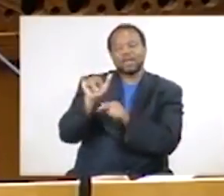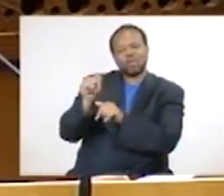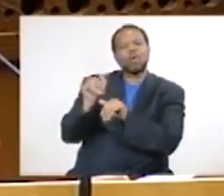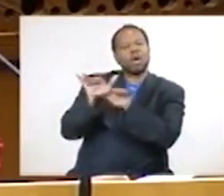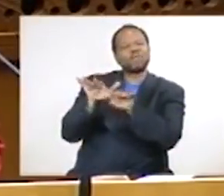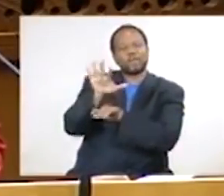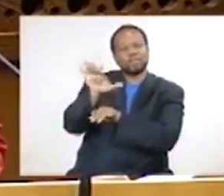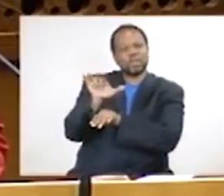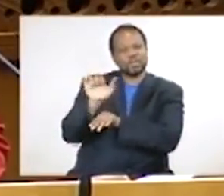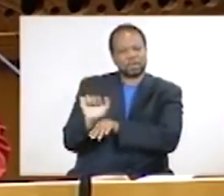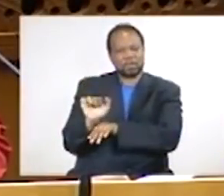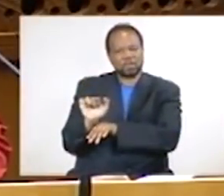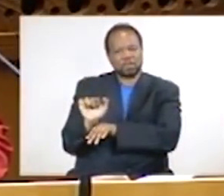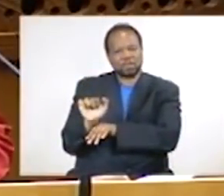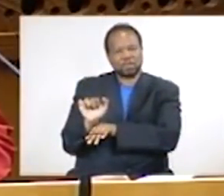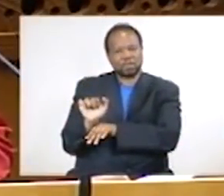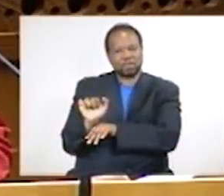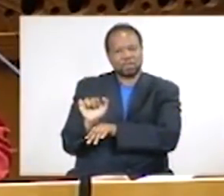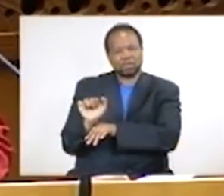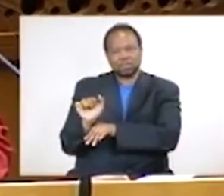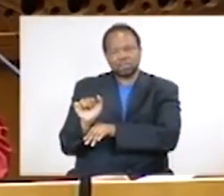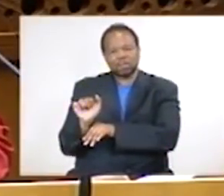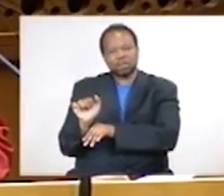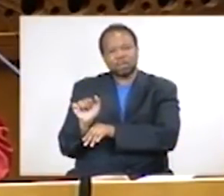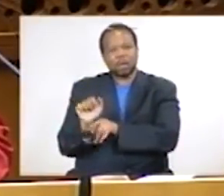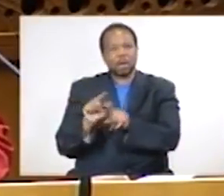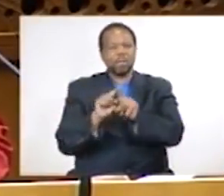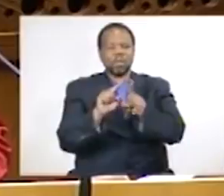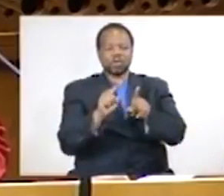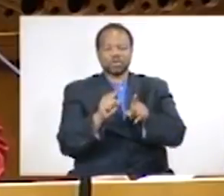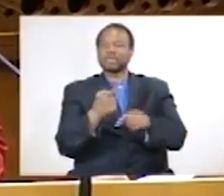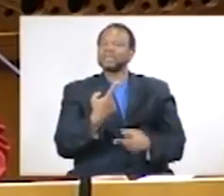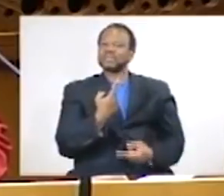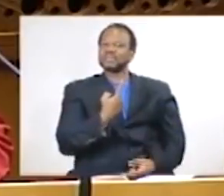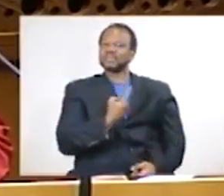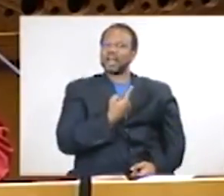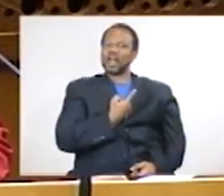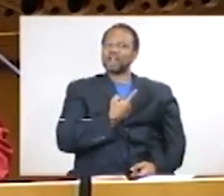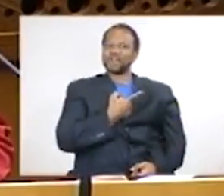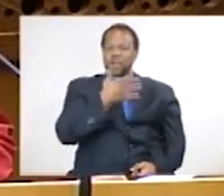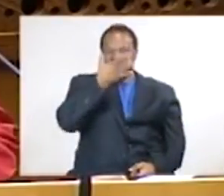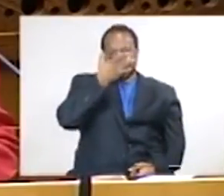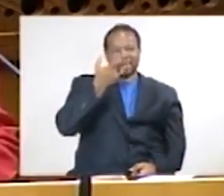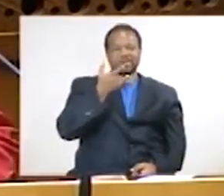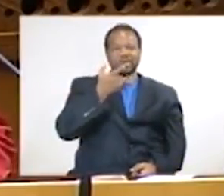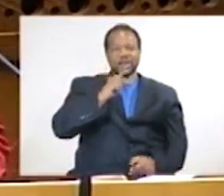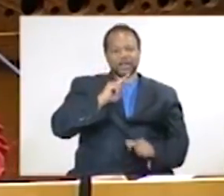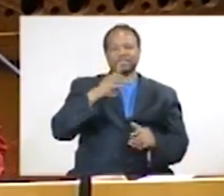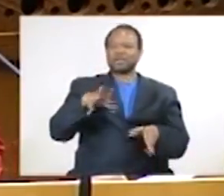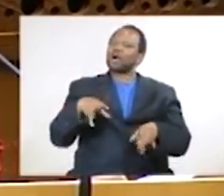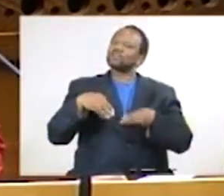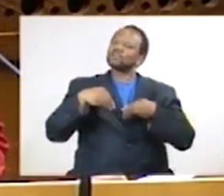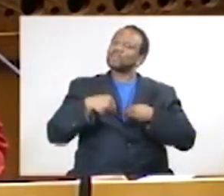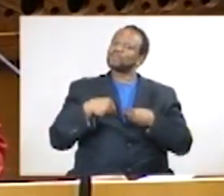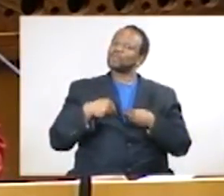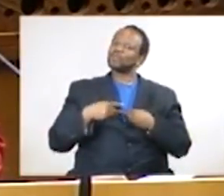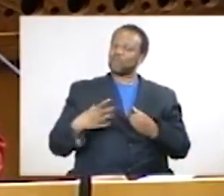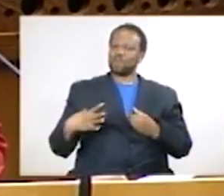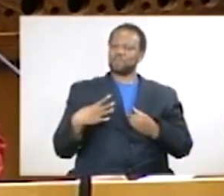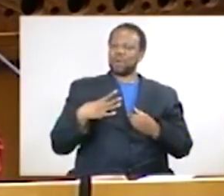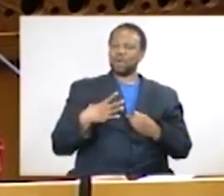through celebration of our blackness and unashamedly advance political, social, and economic liberation of